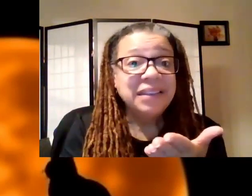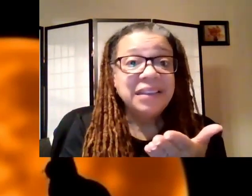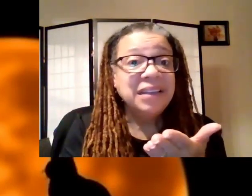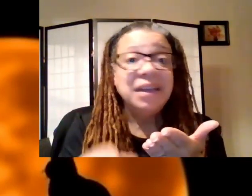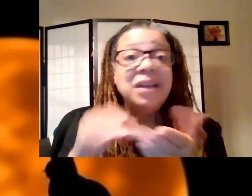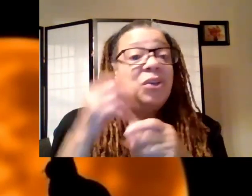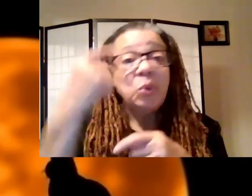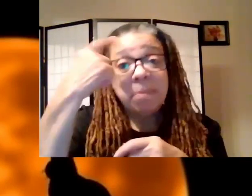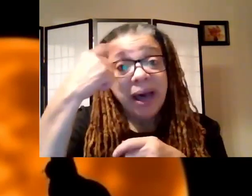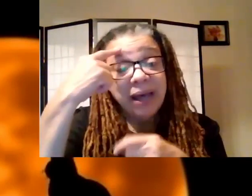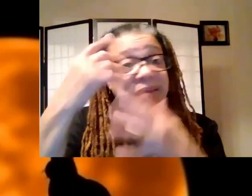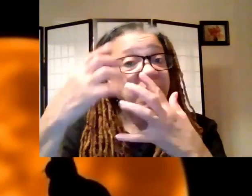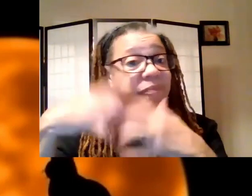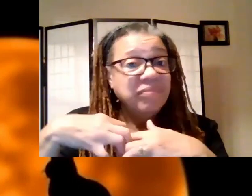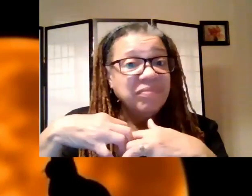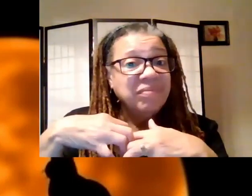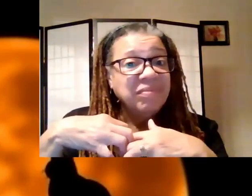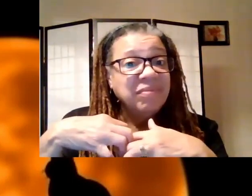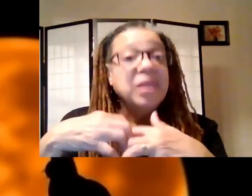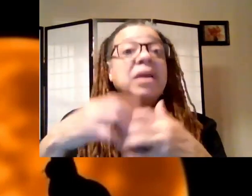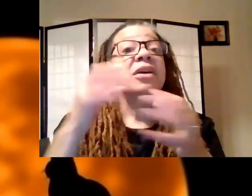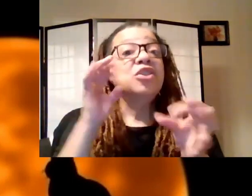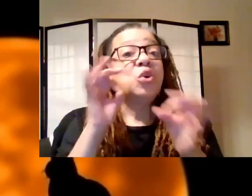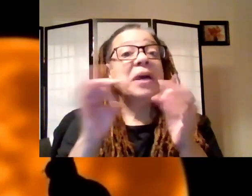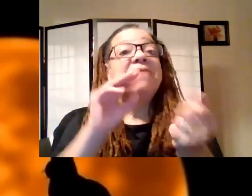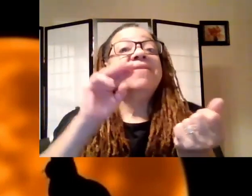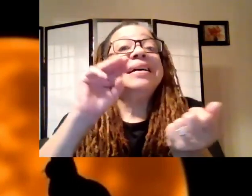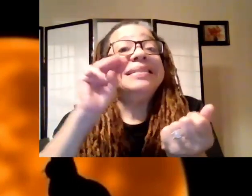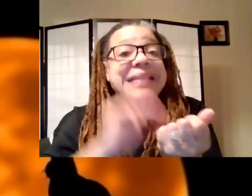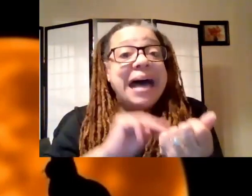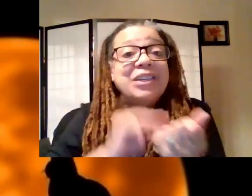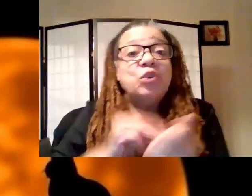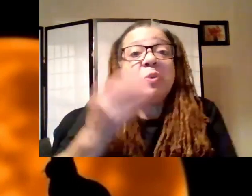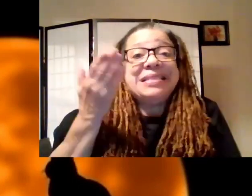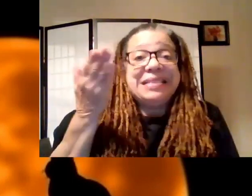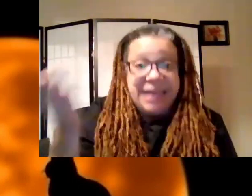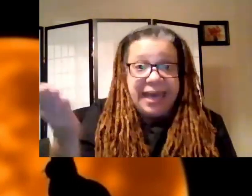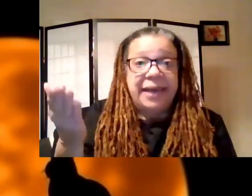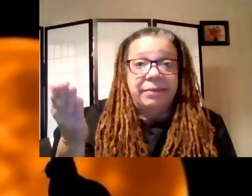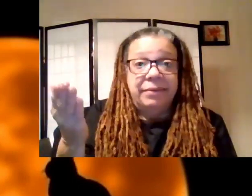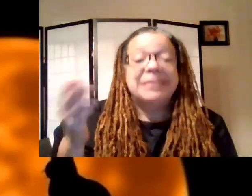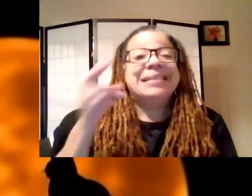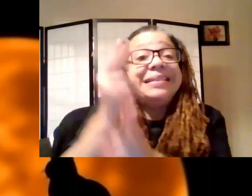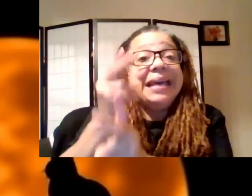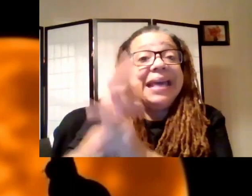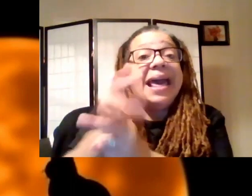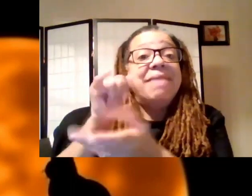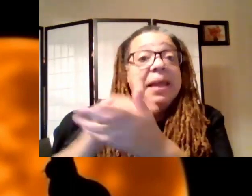unconscious. So having a medical doctor on staff, to attend to that,